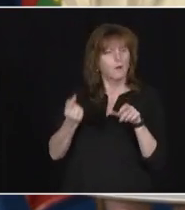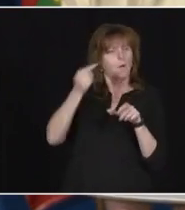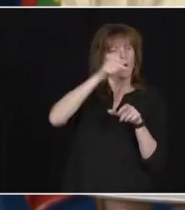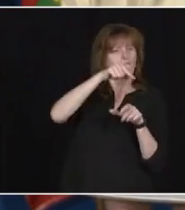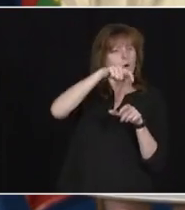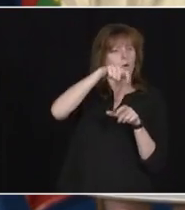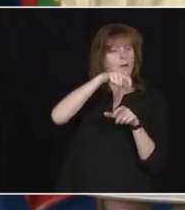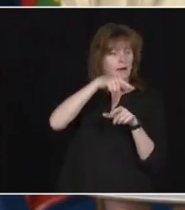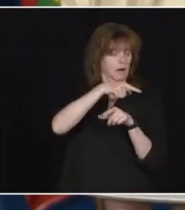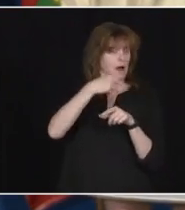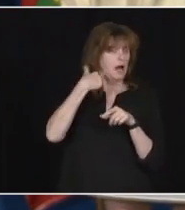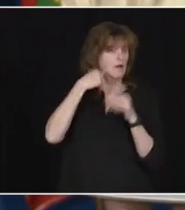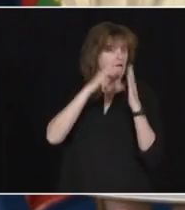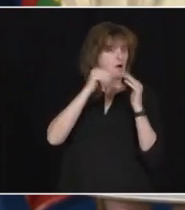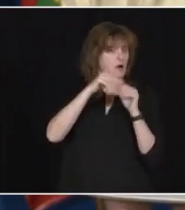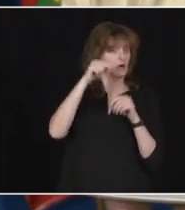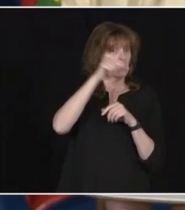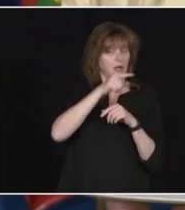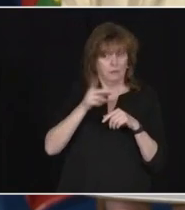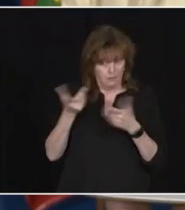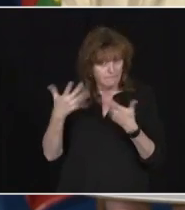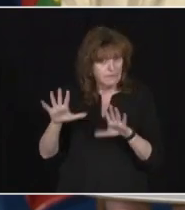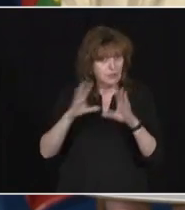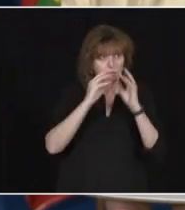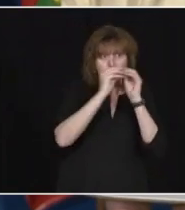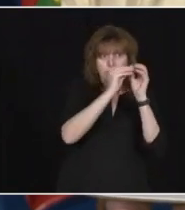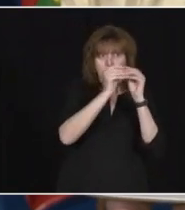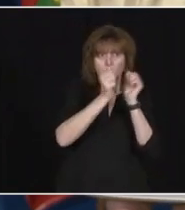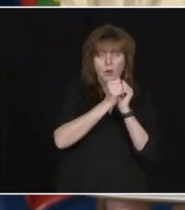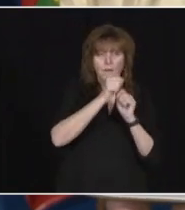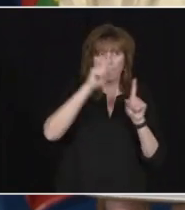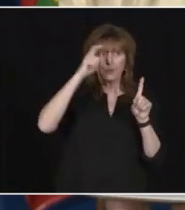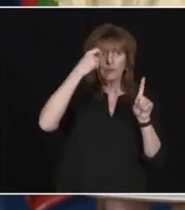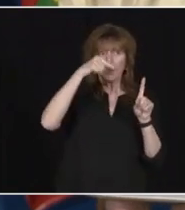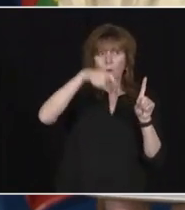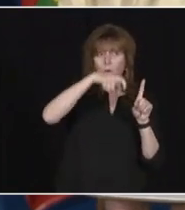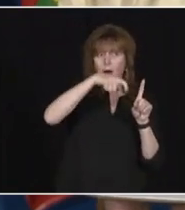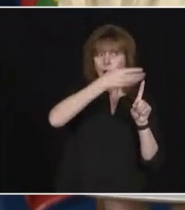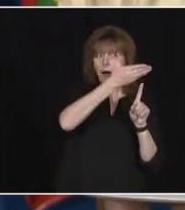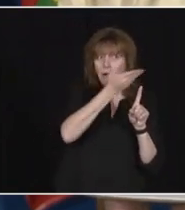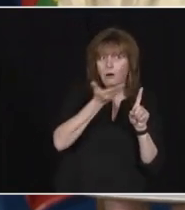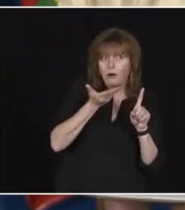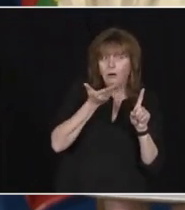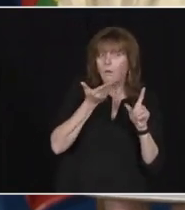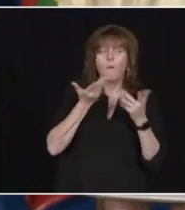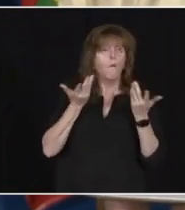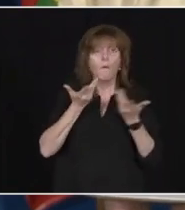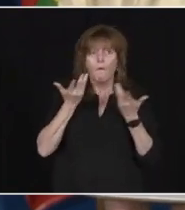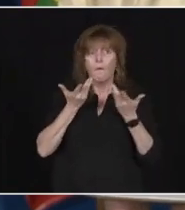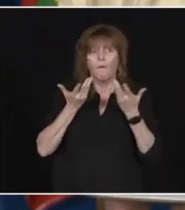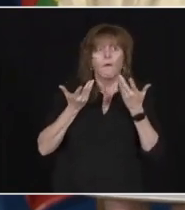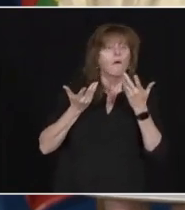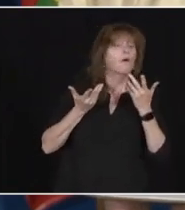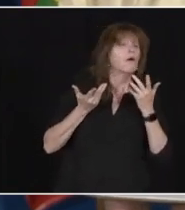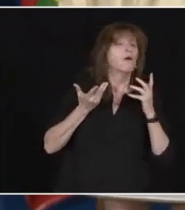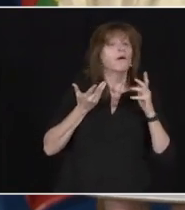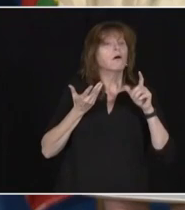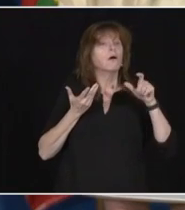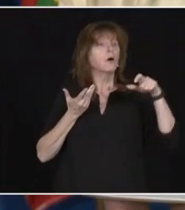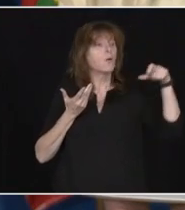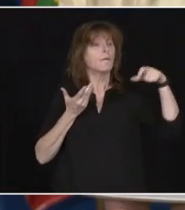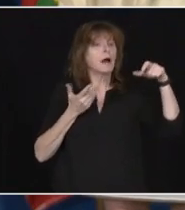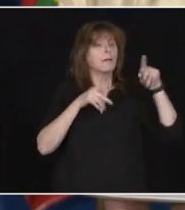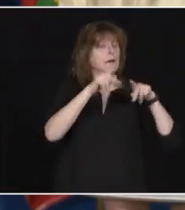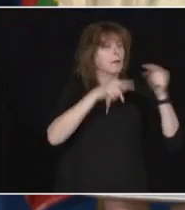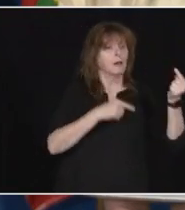case with Premier Legault, and if Ontario has any plans on stopping Quebecers going into Ontario to shop or travel.